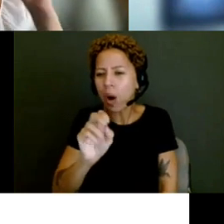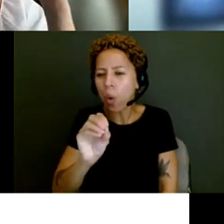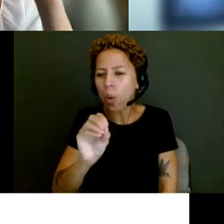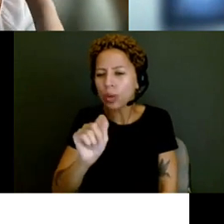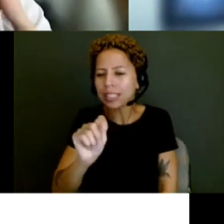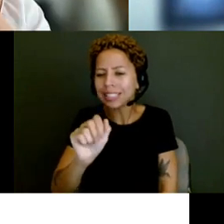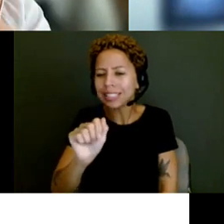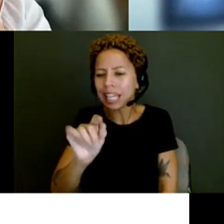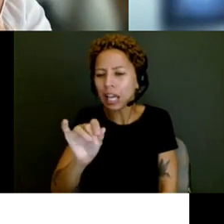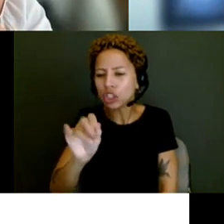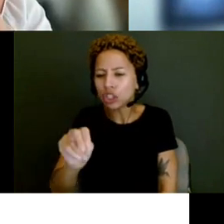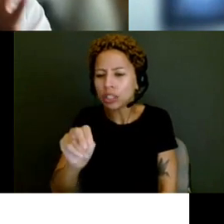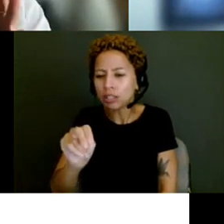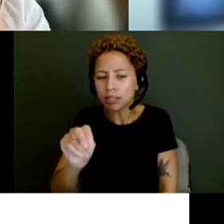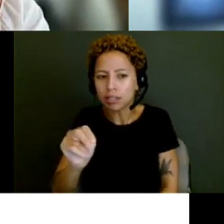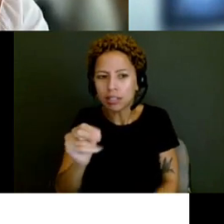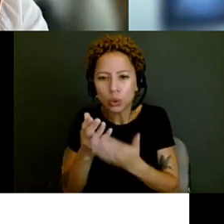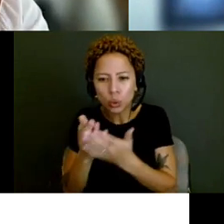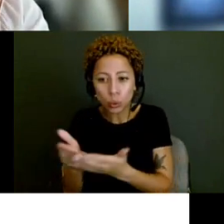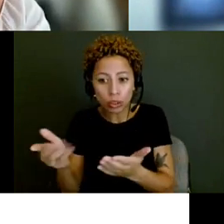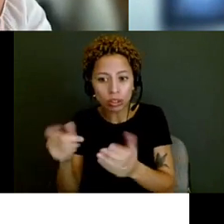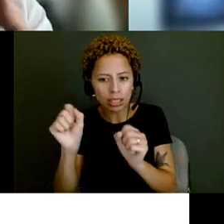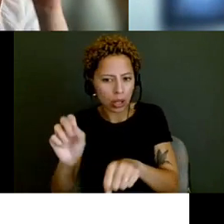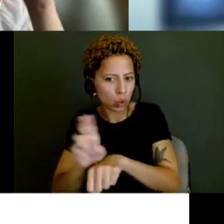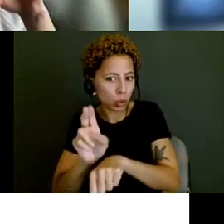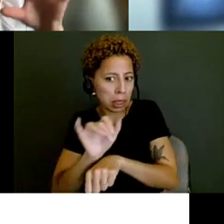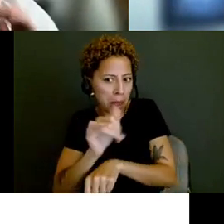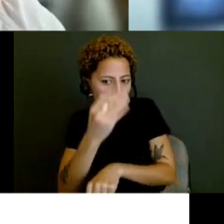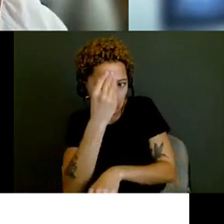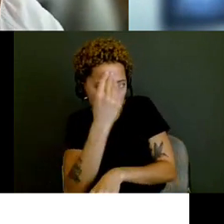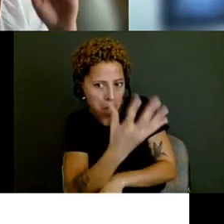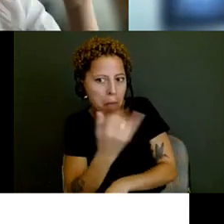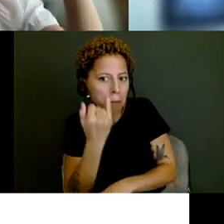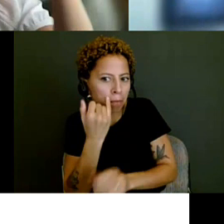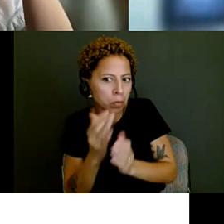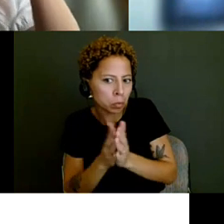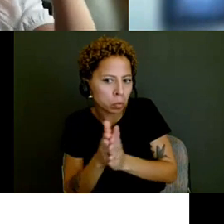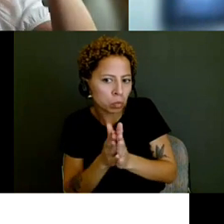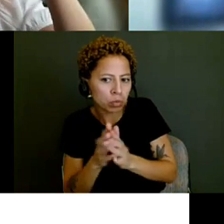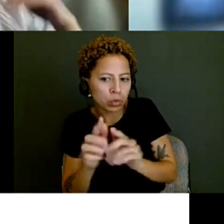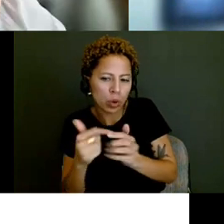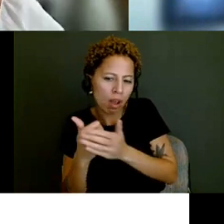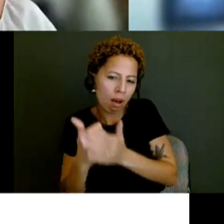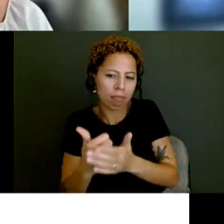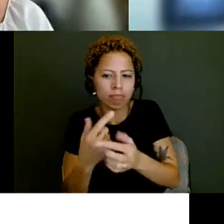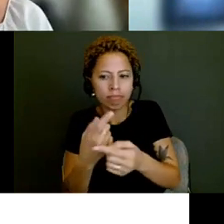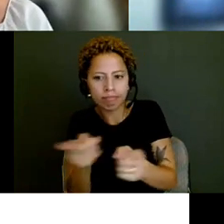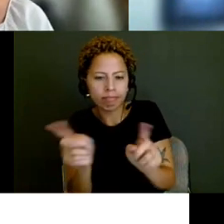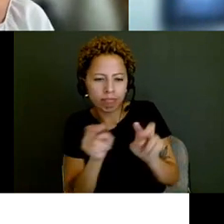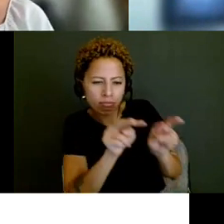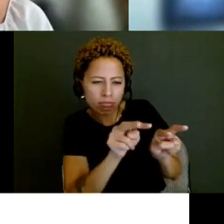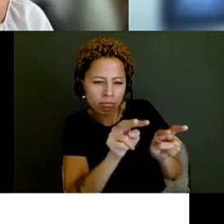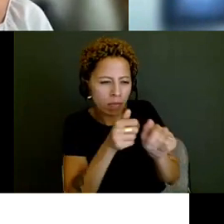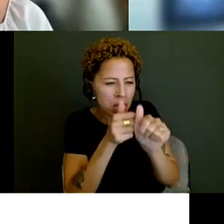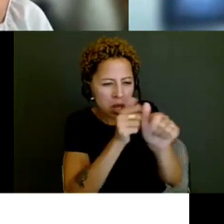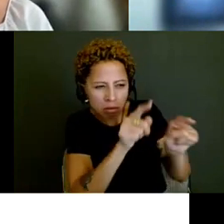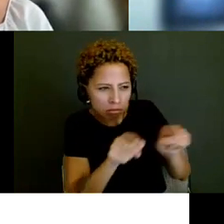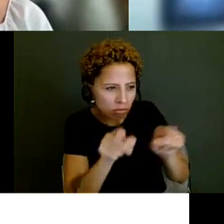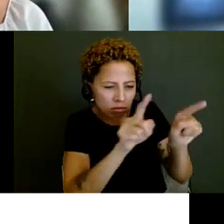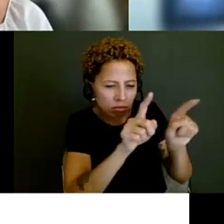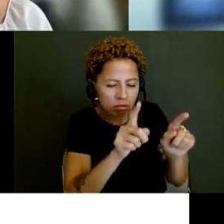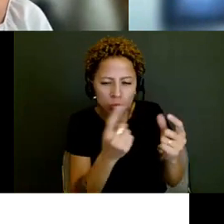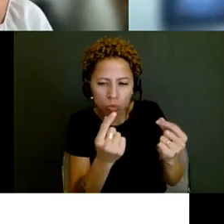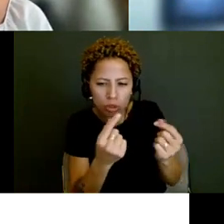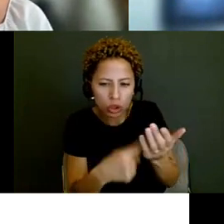to specific sections on your display, if you want to do that. It's just to help others follow, on the screen when you're navigating through